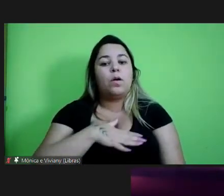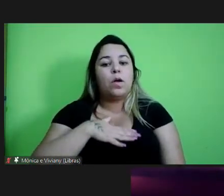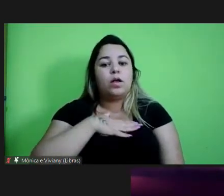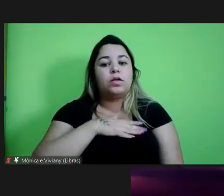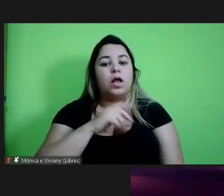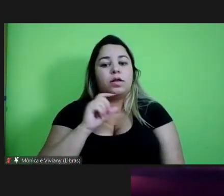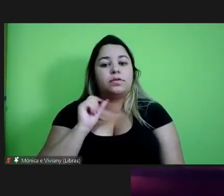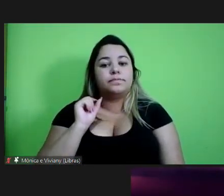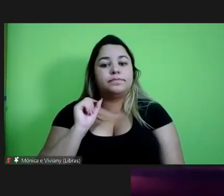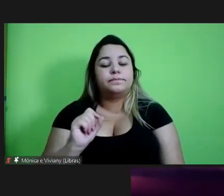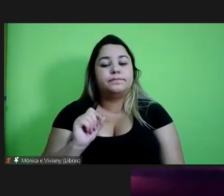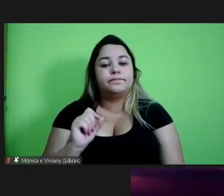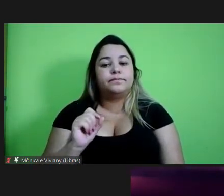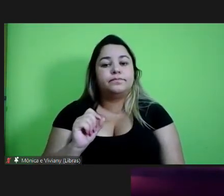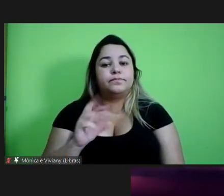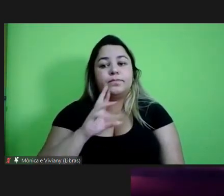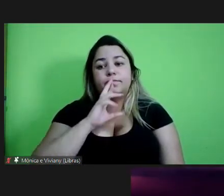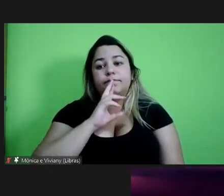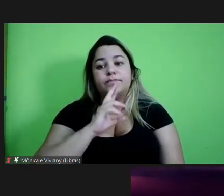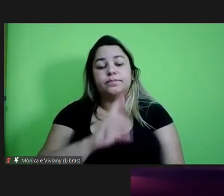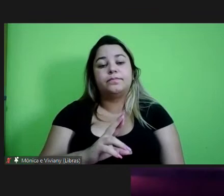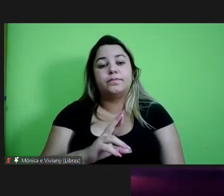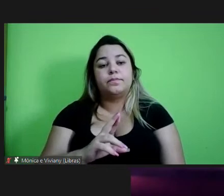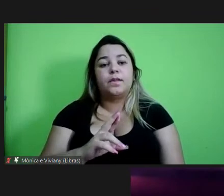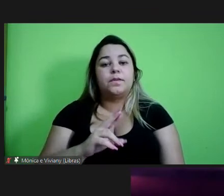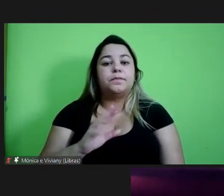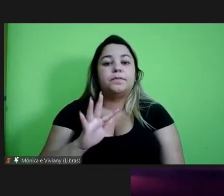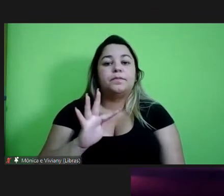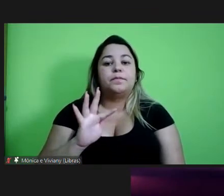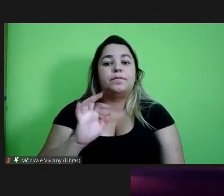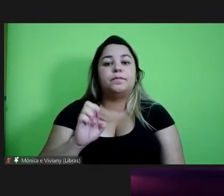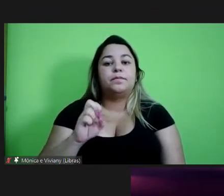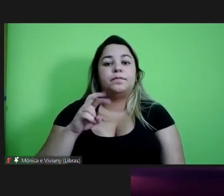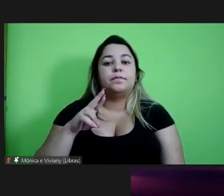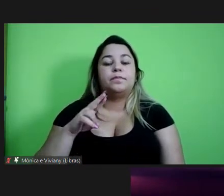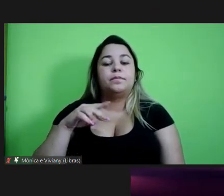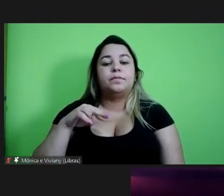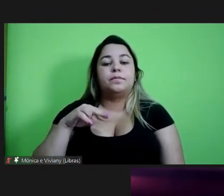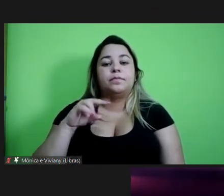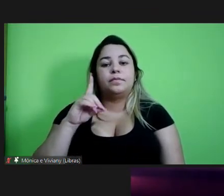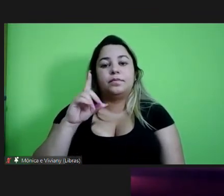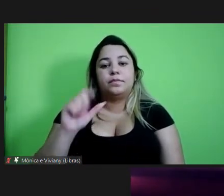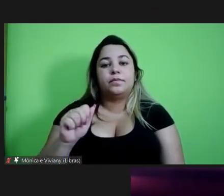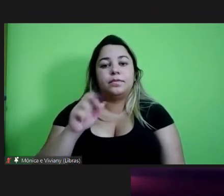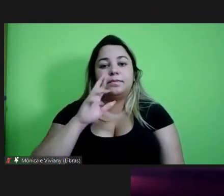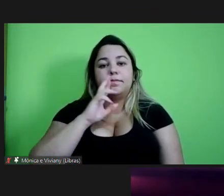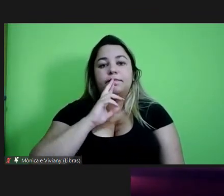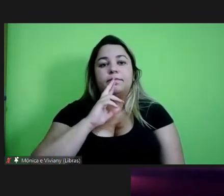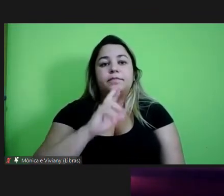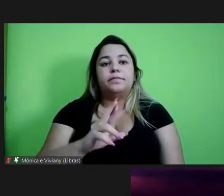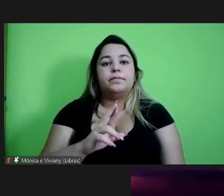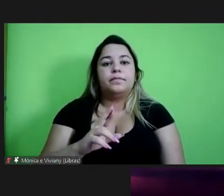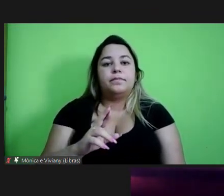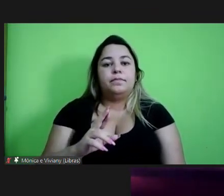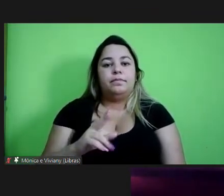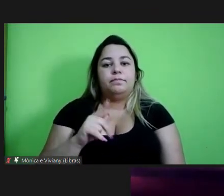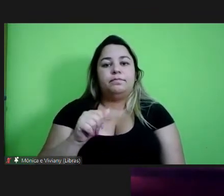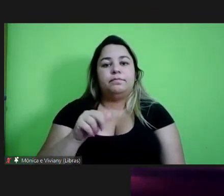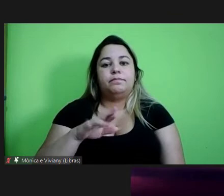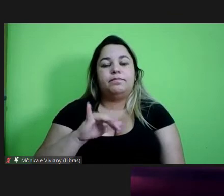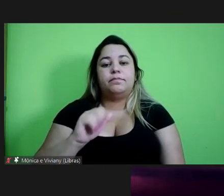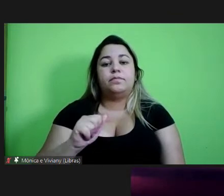then I would like that to be answered also for Fernanda and Patricia after Dr. West's